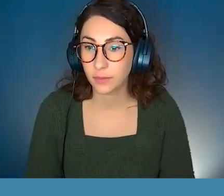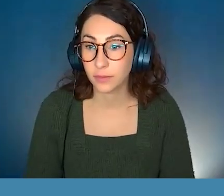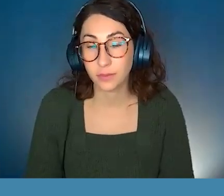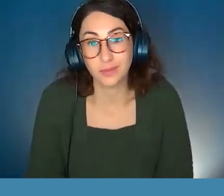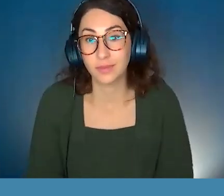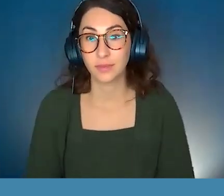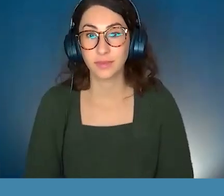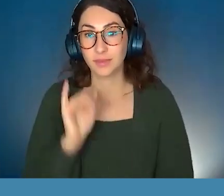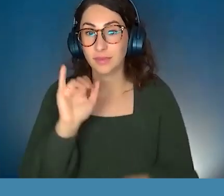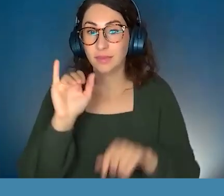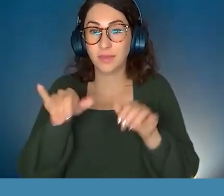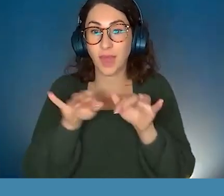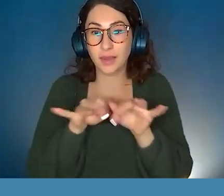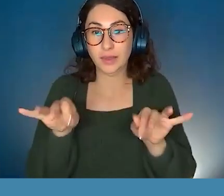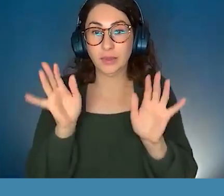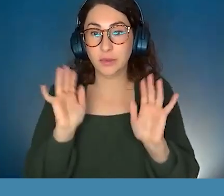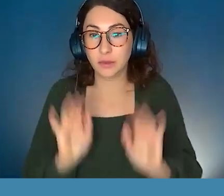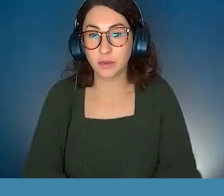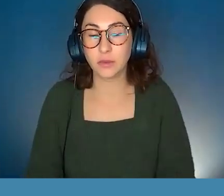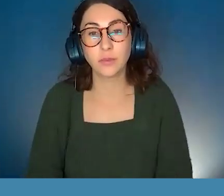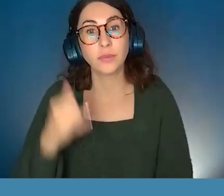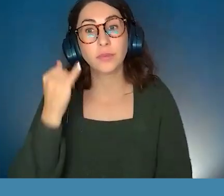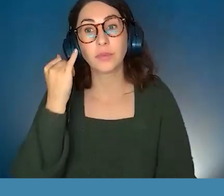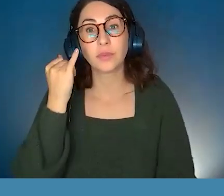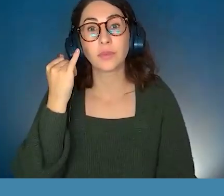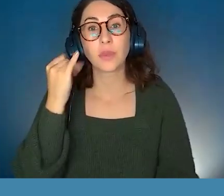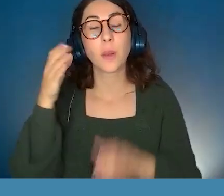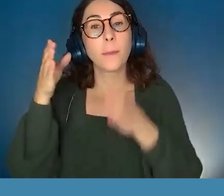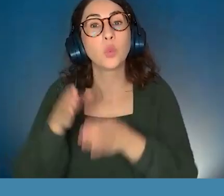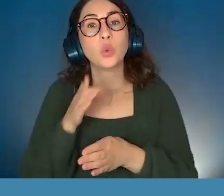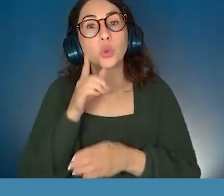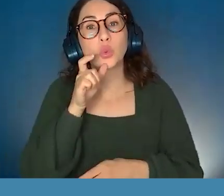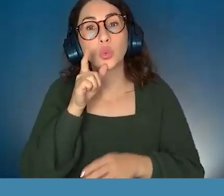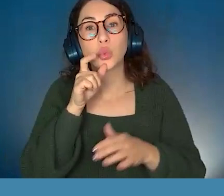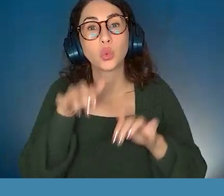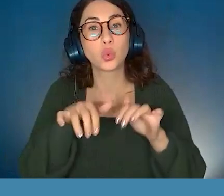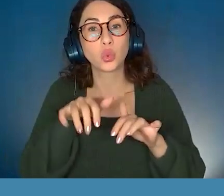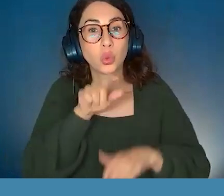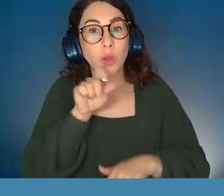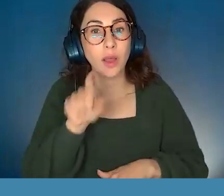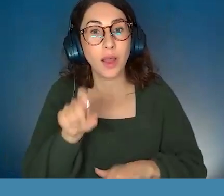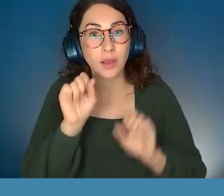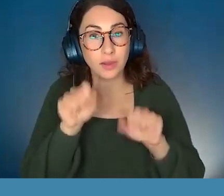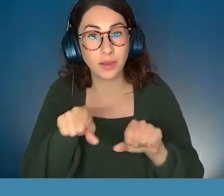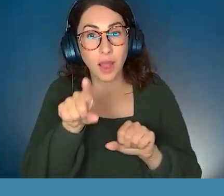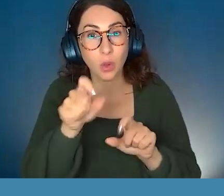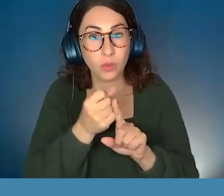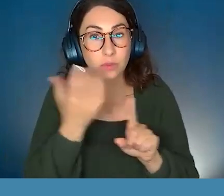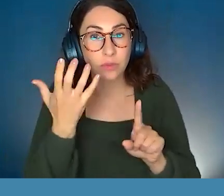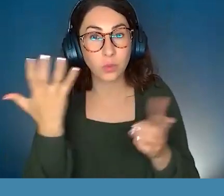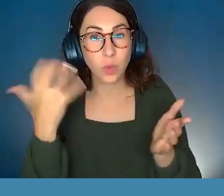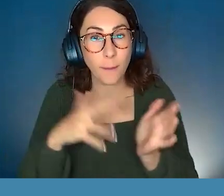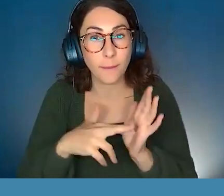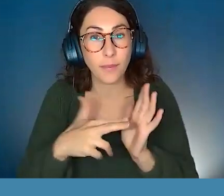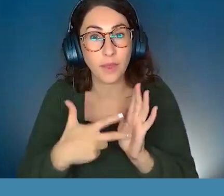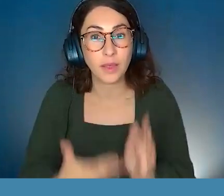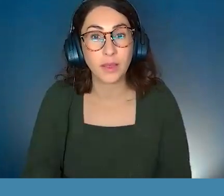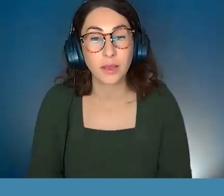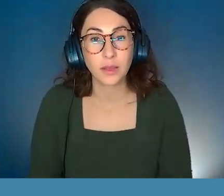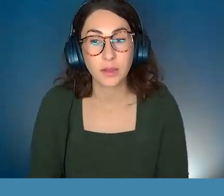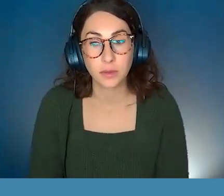That's all I've got right here. If the person who asked the question can go ahead and put some more information into the